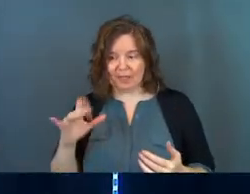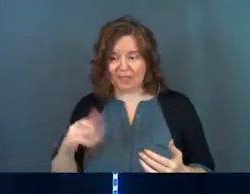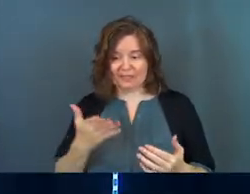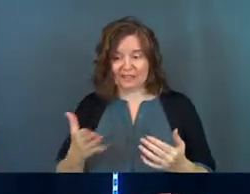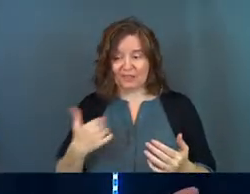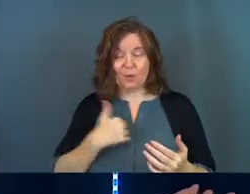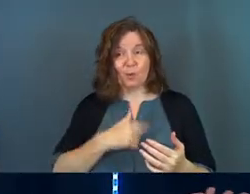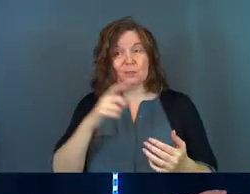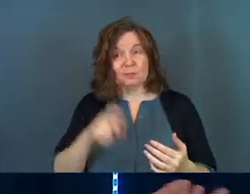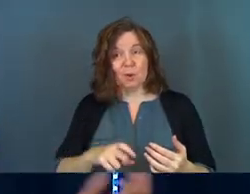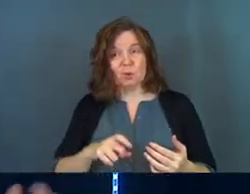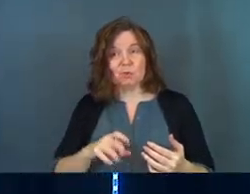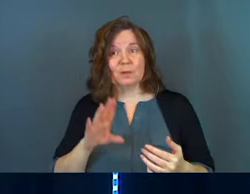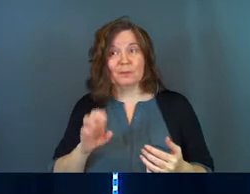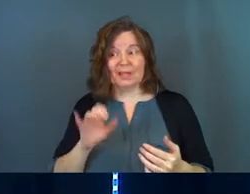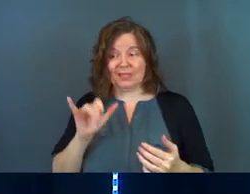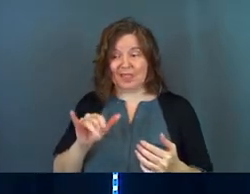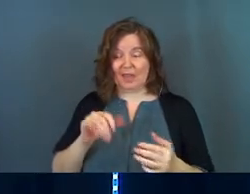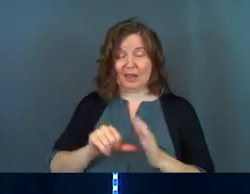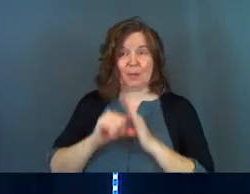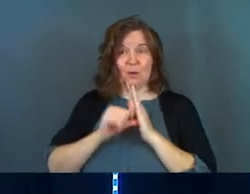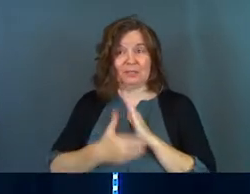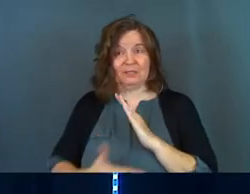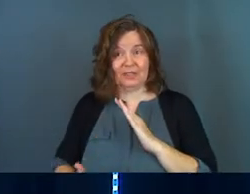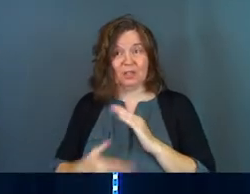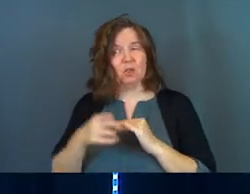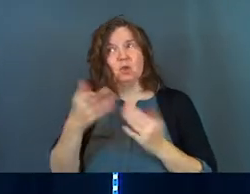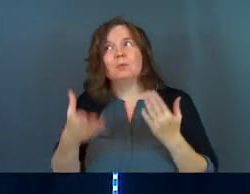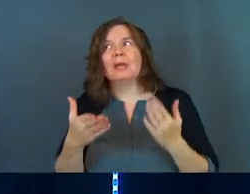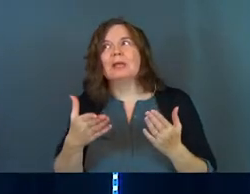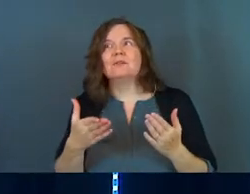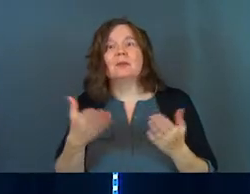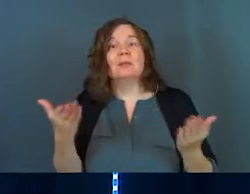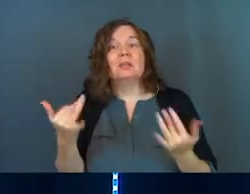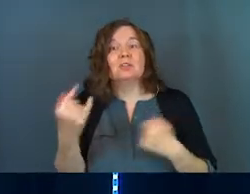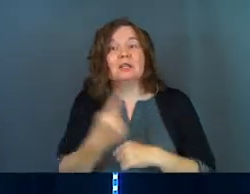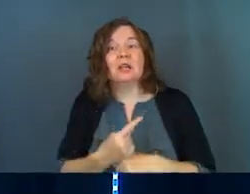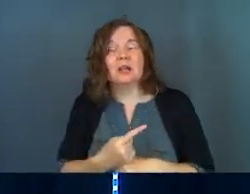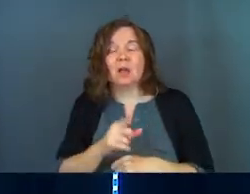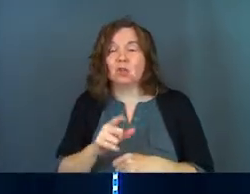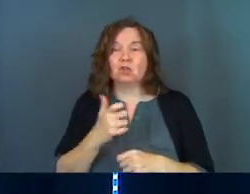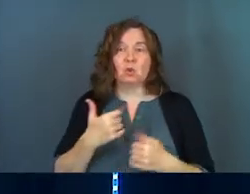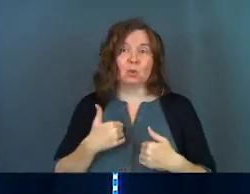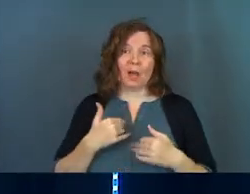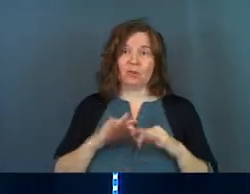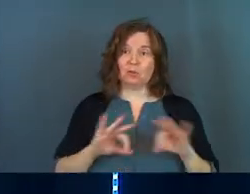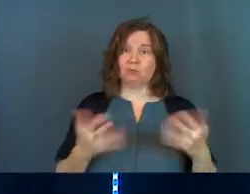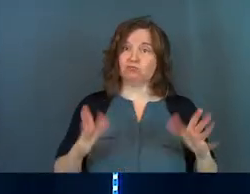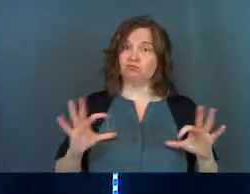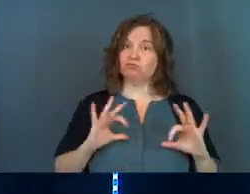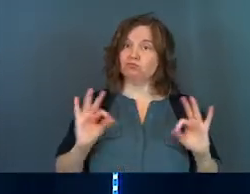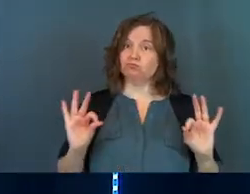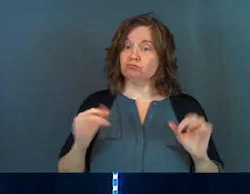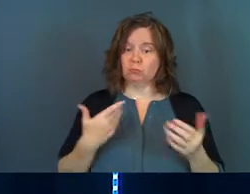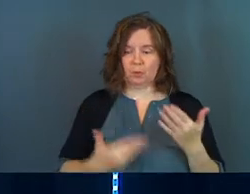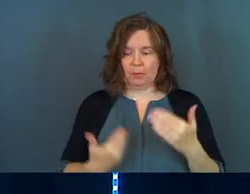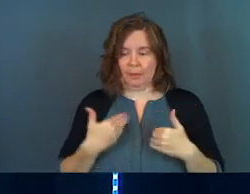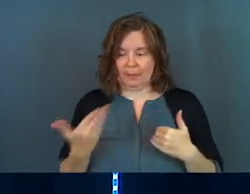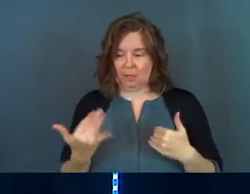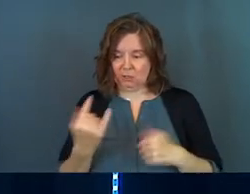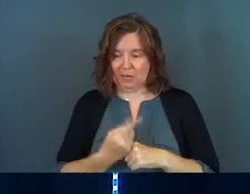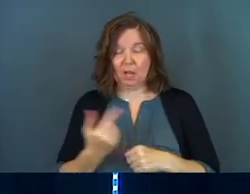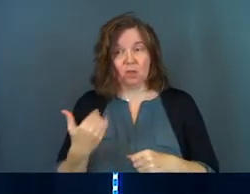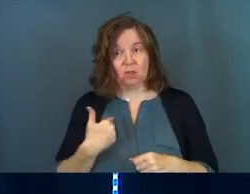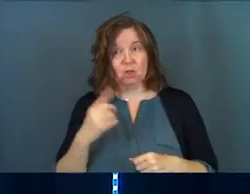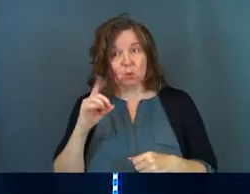that stuff that we're supposed to be, that impressive thing, you may even be here today and you got the degree. You may be here